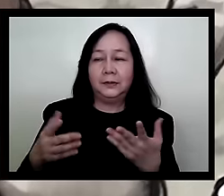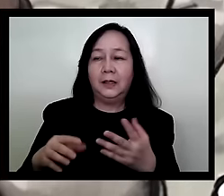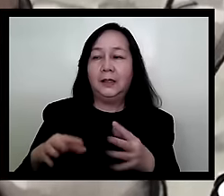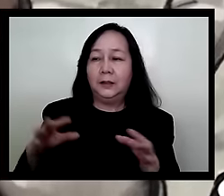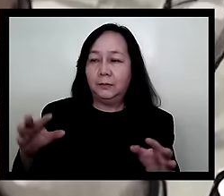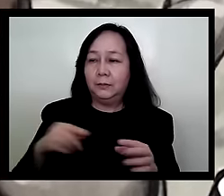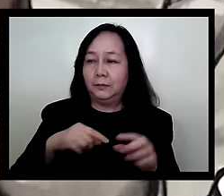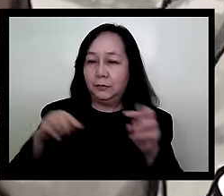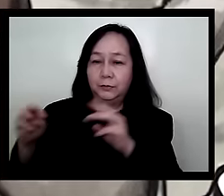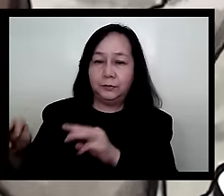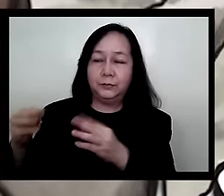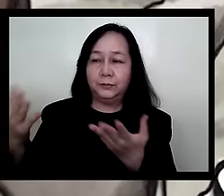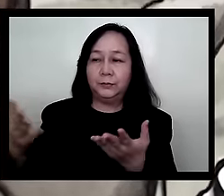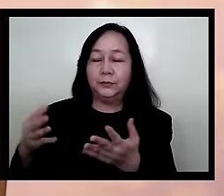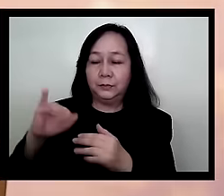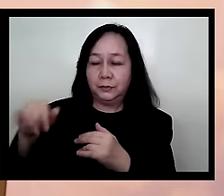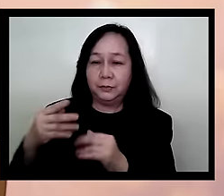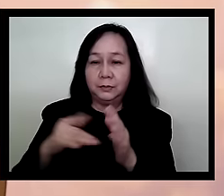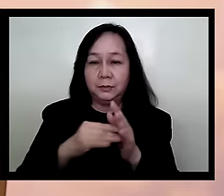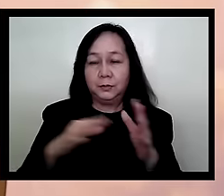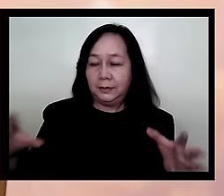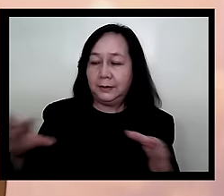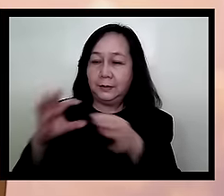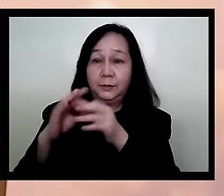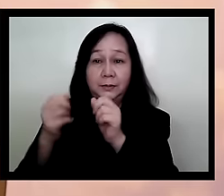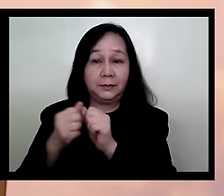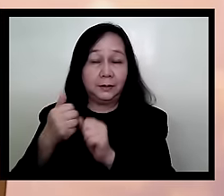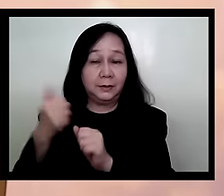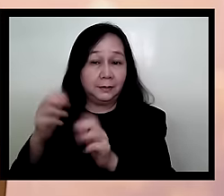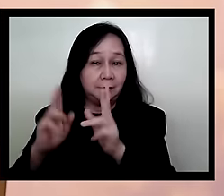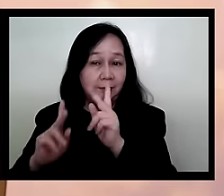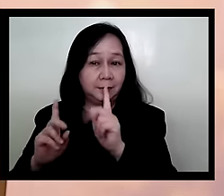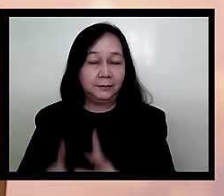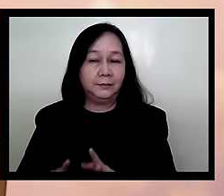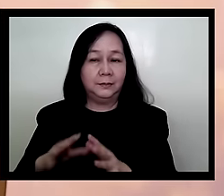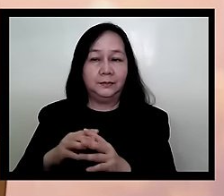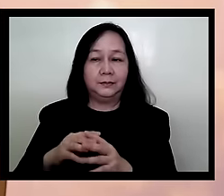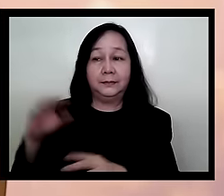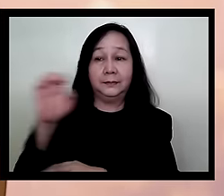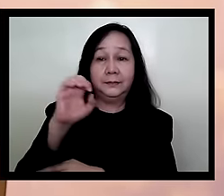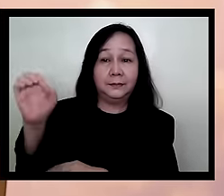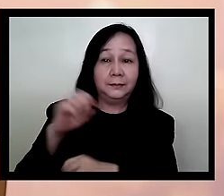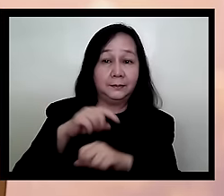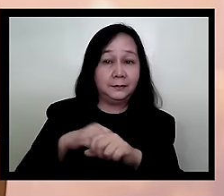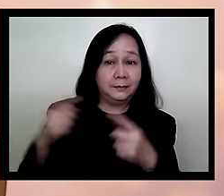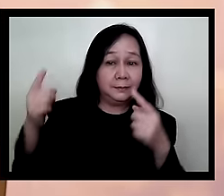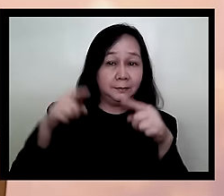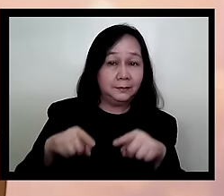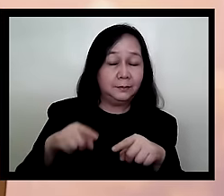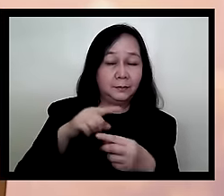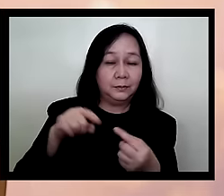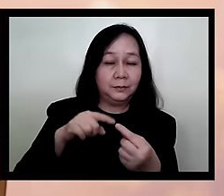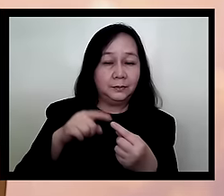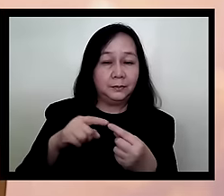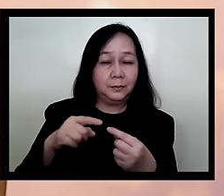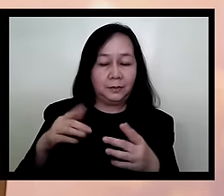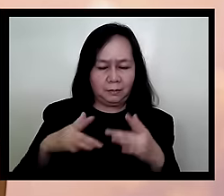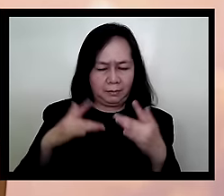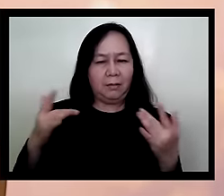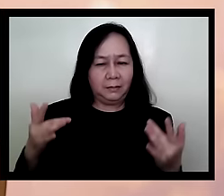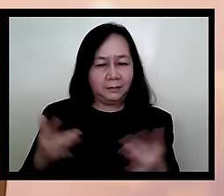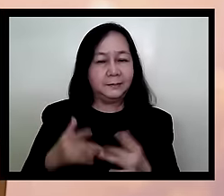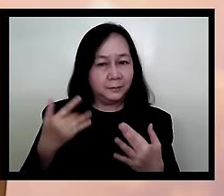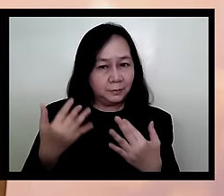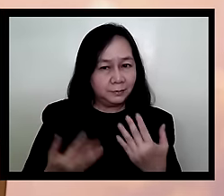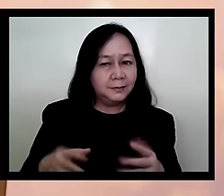with the fellow disciples an Easter moment then comes when our hearts burn as the